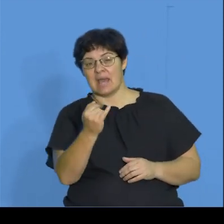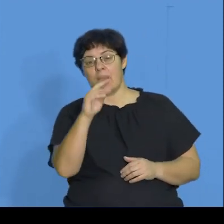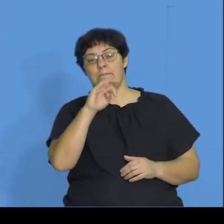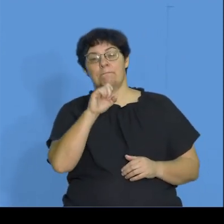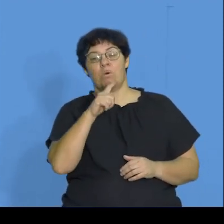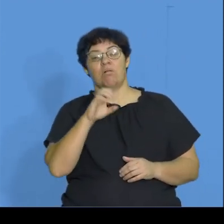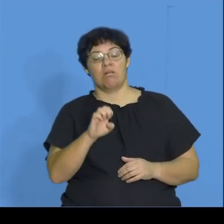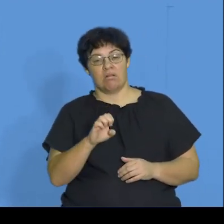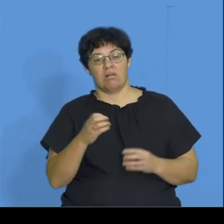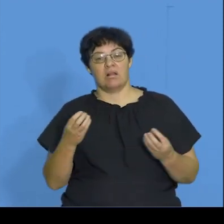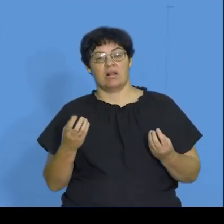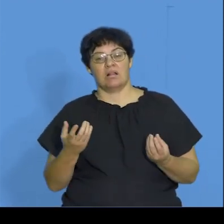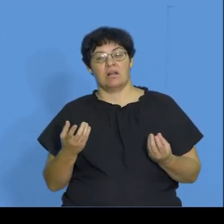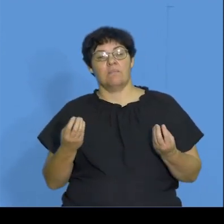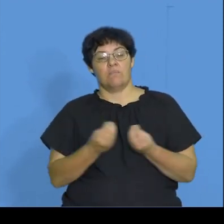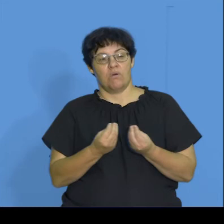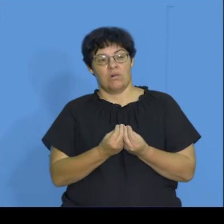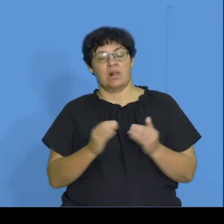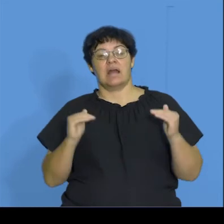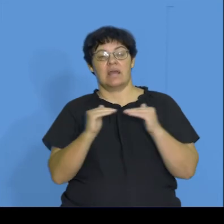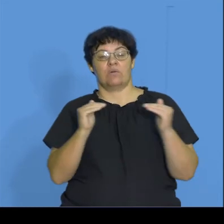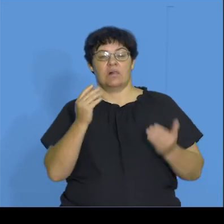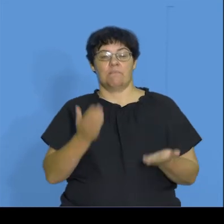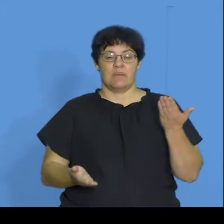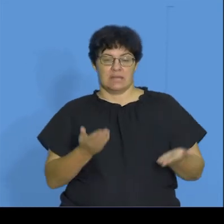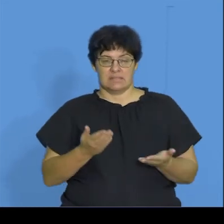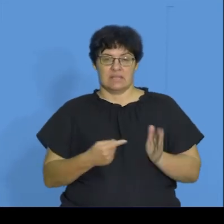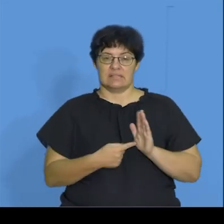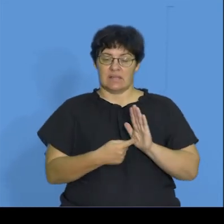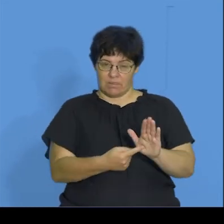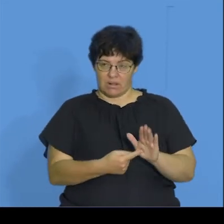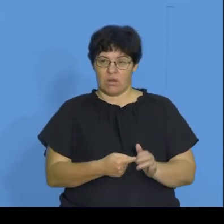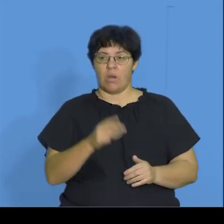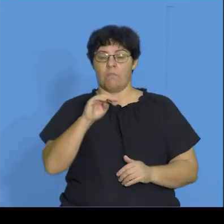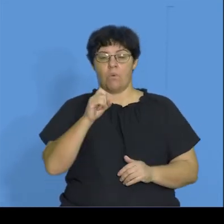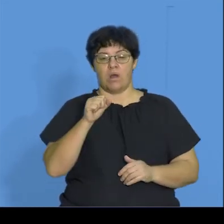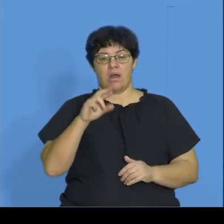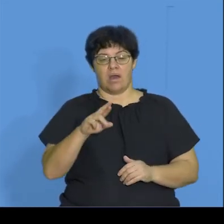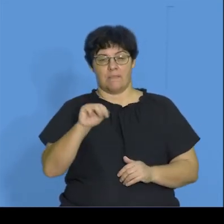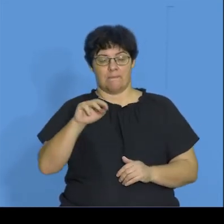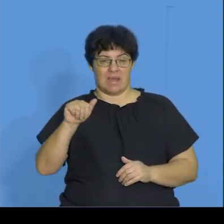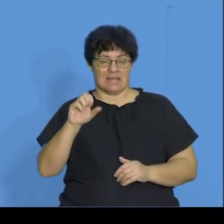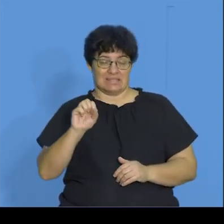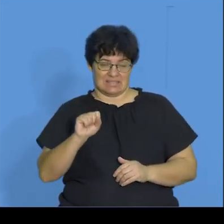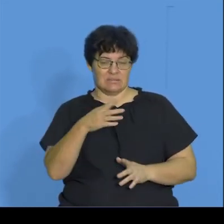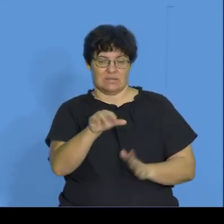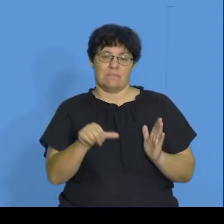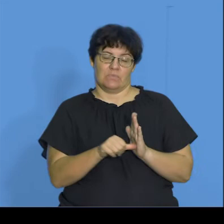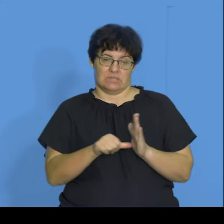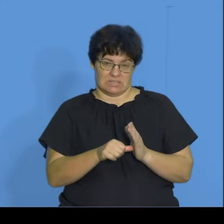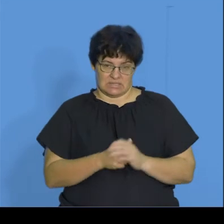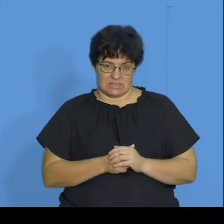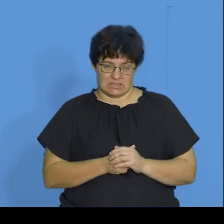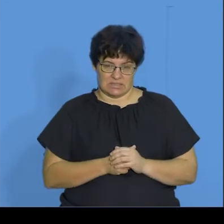of substance equals to mass of sample over the molar mass is what is central here, and the stoichiometric ratio